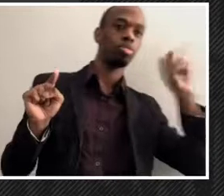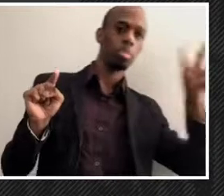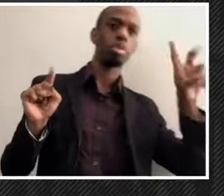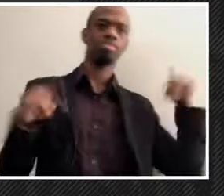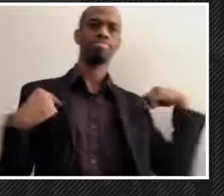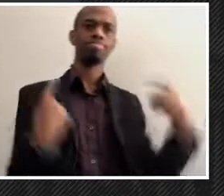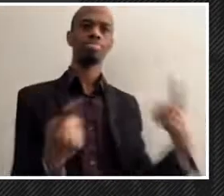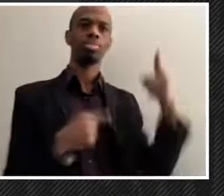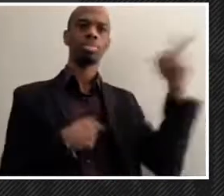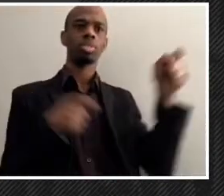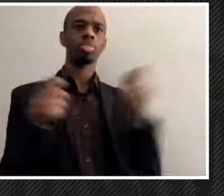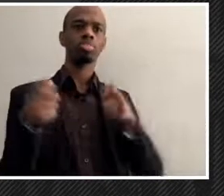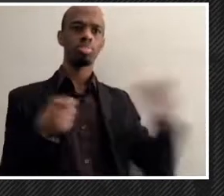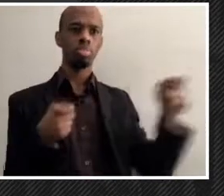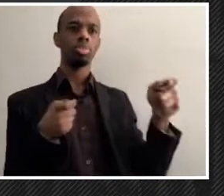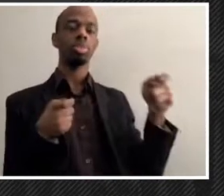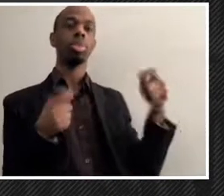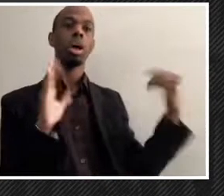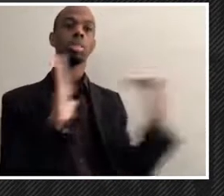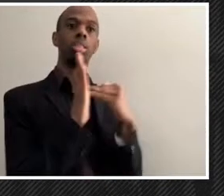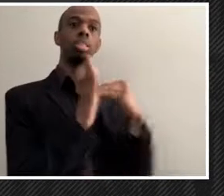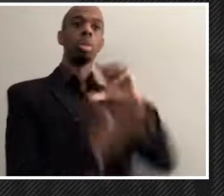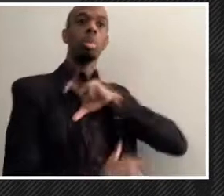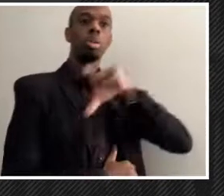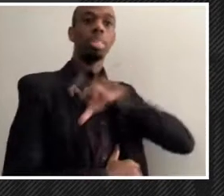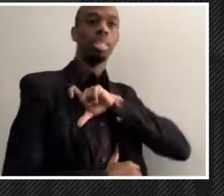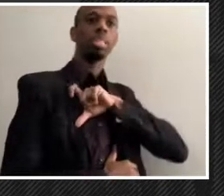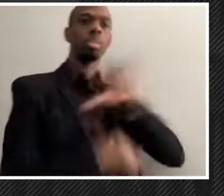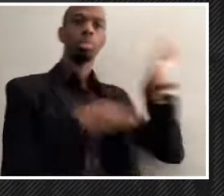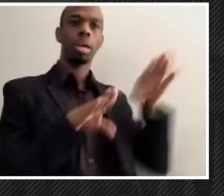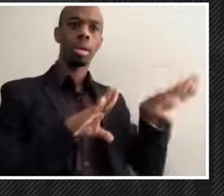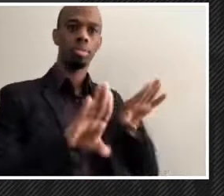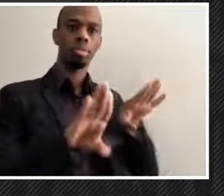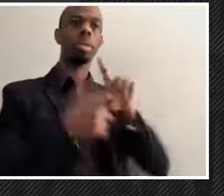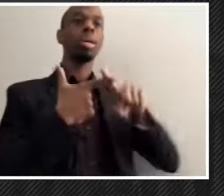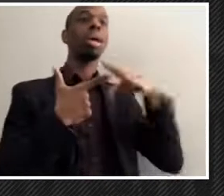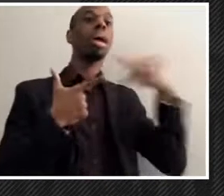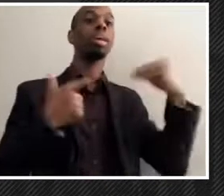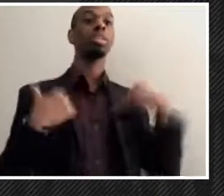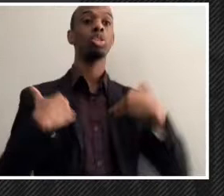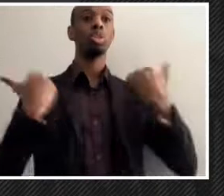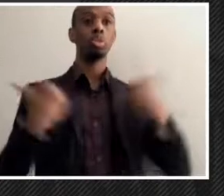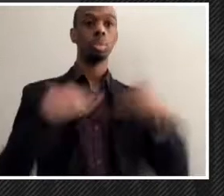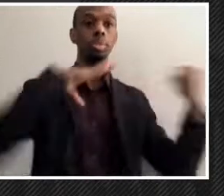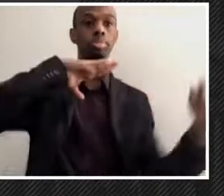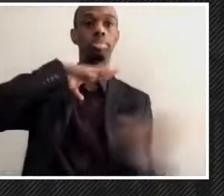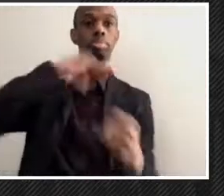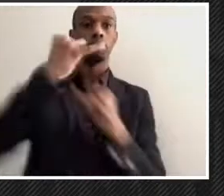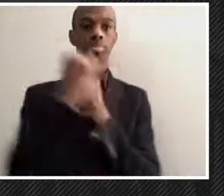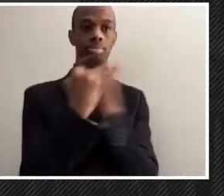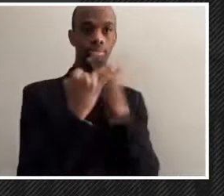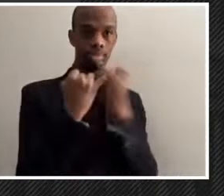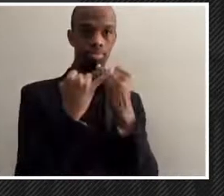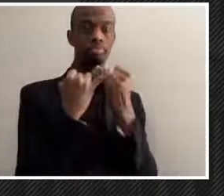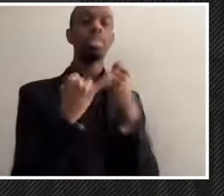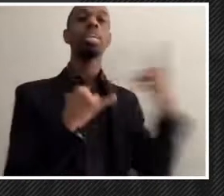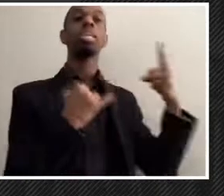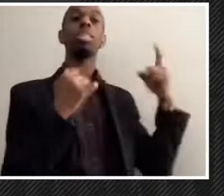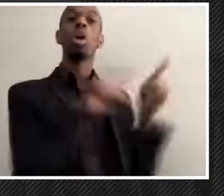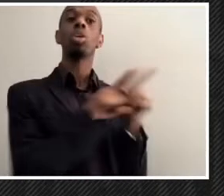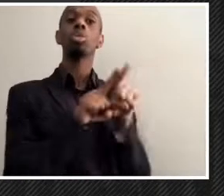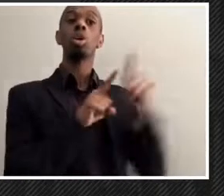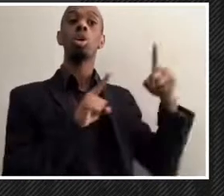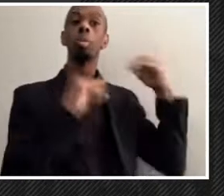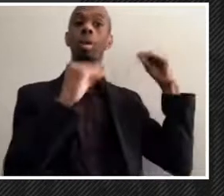against police misconduct, surveillance, and juvenile solitary. He's also an adjunct professor at the School